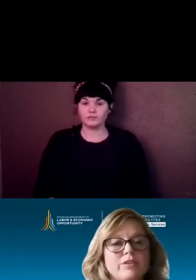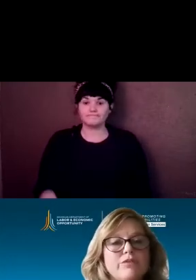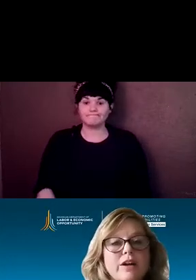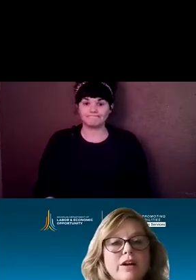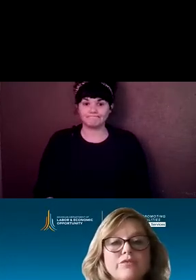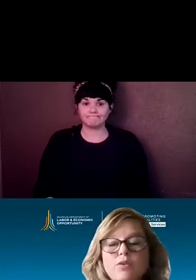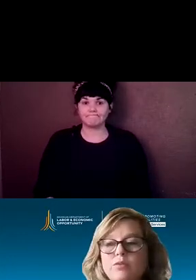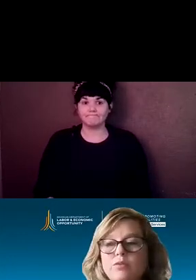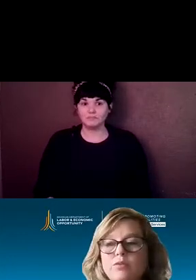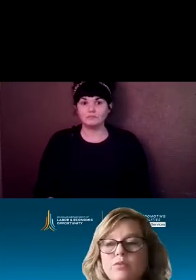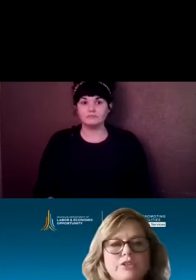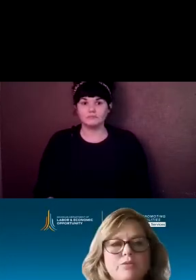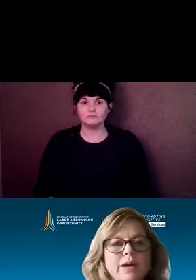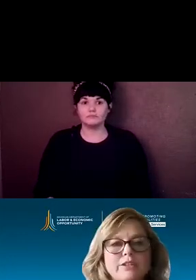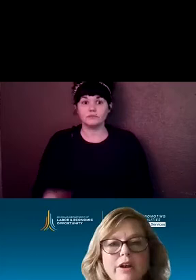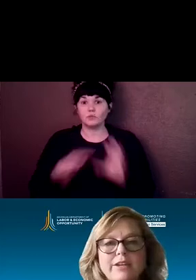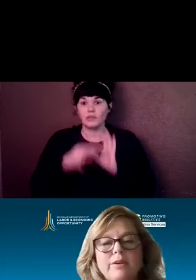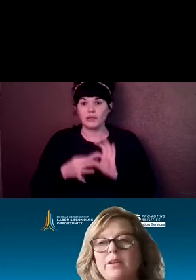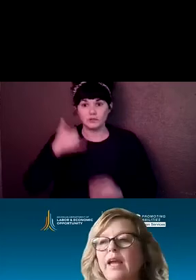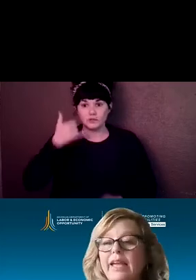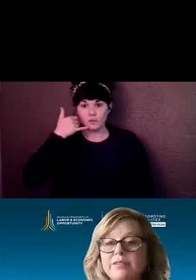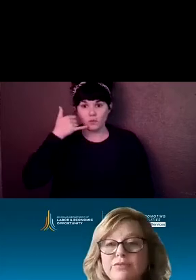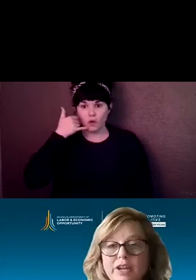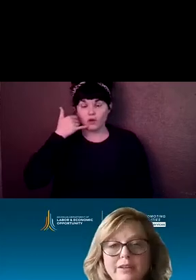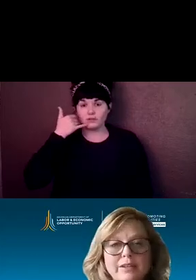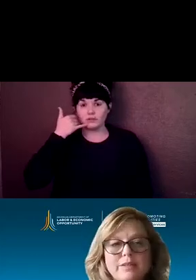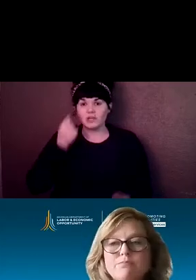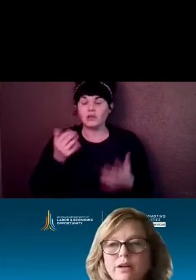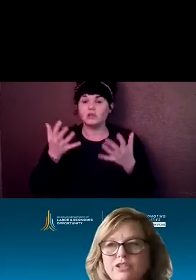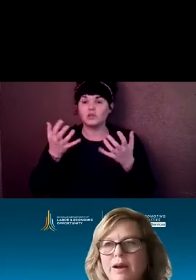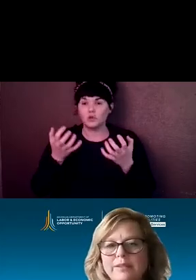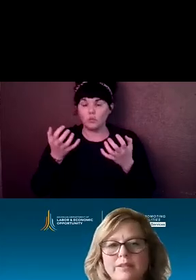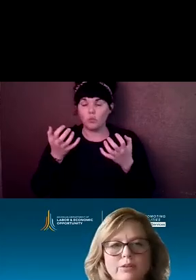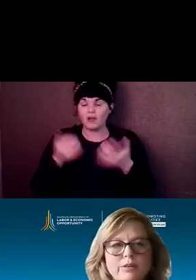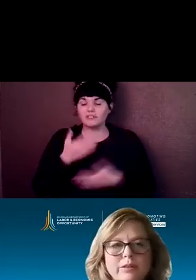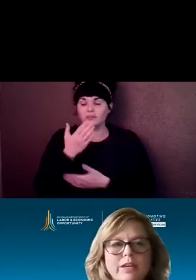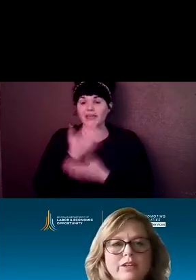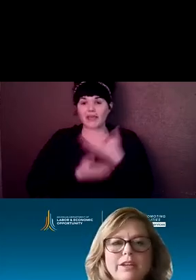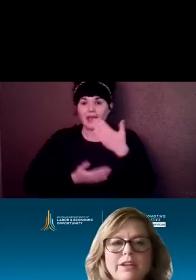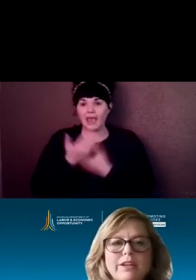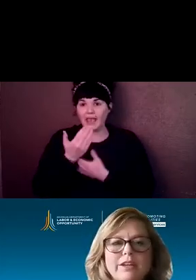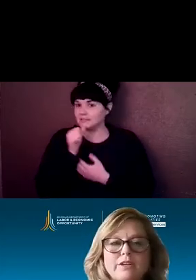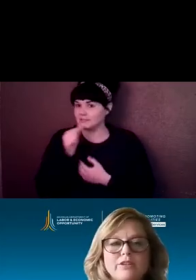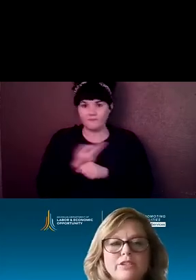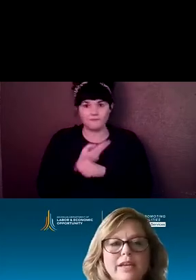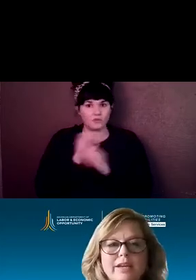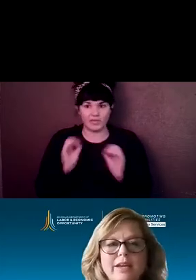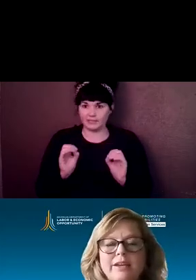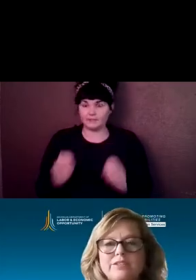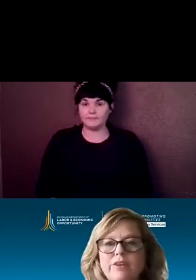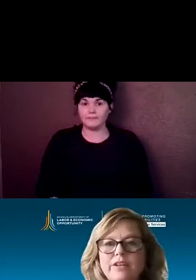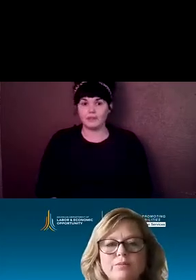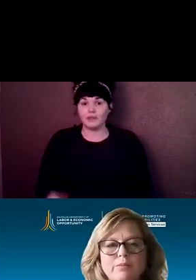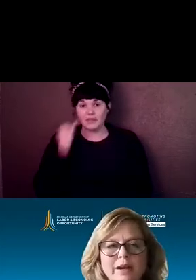So as far as phone calls, you want to try to be hands-free as much as possible. Try to use the speaker setting on